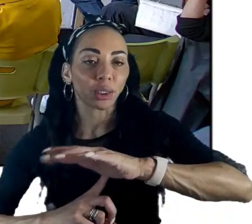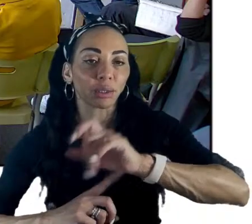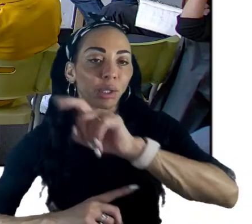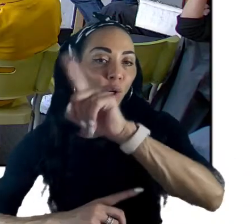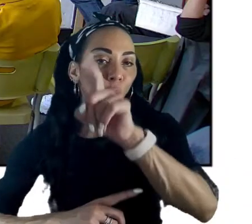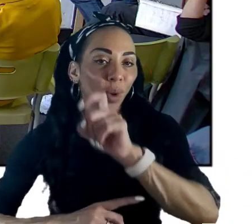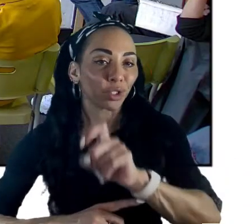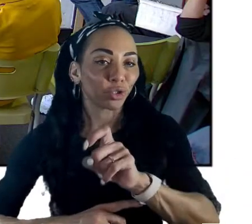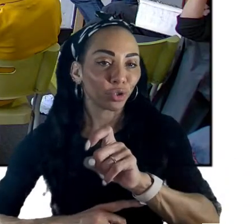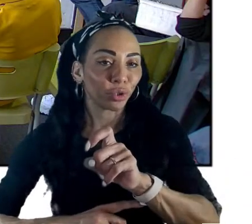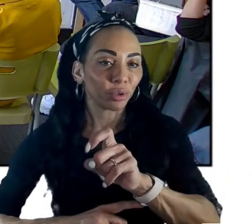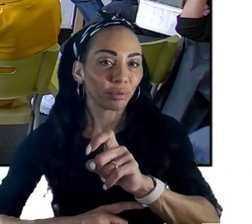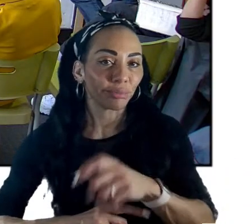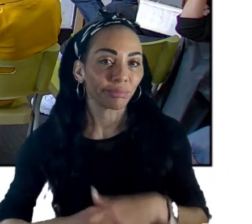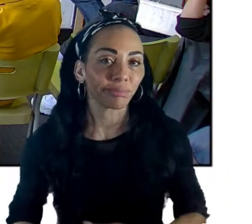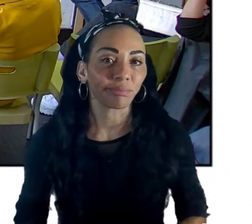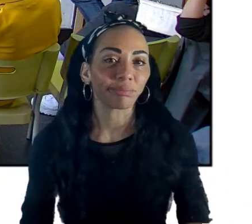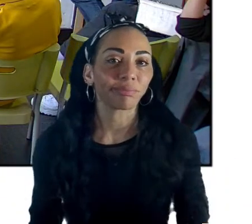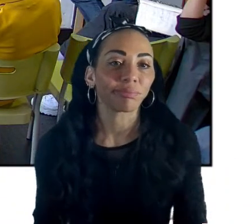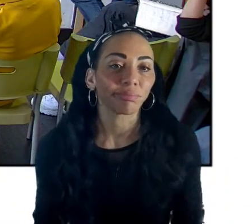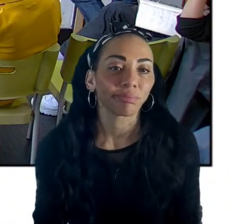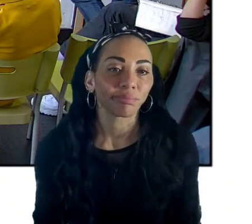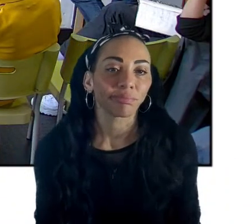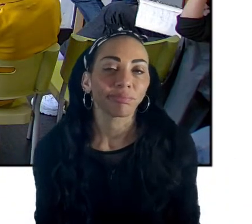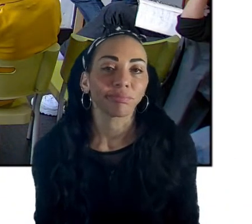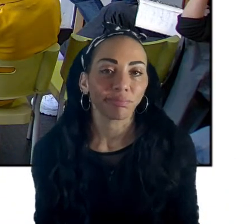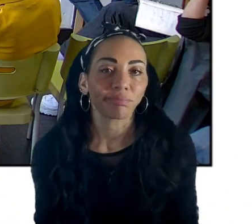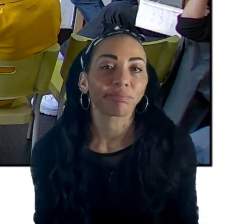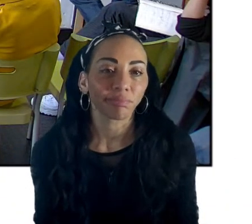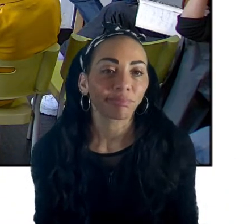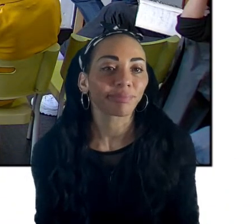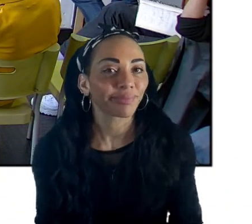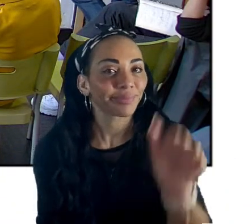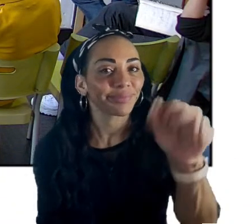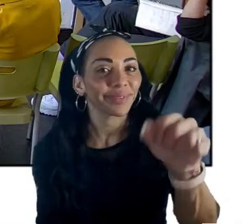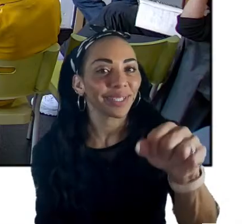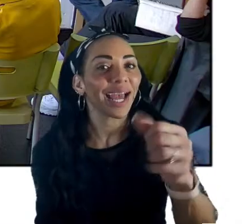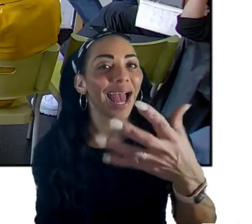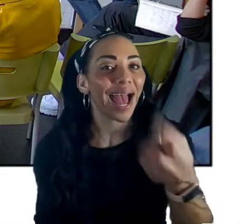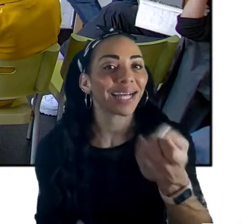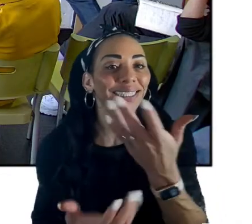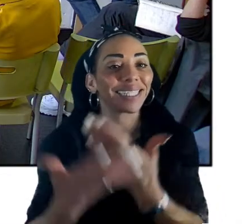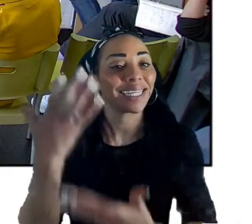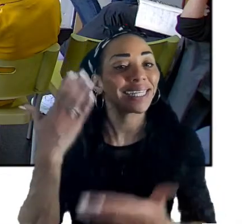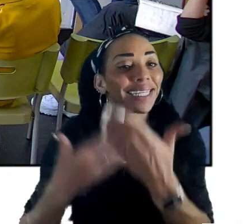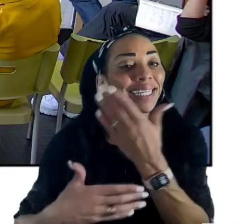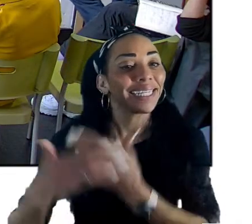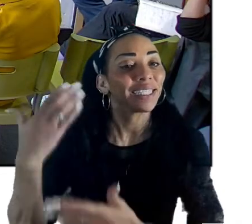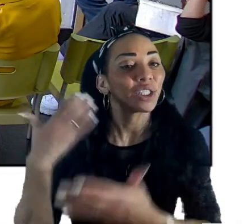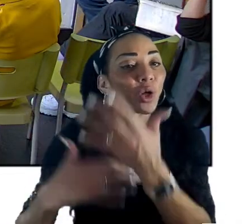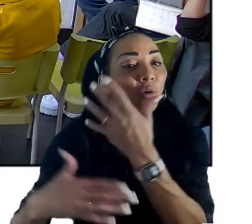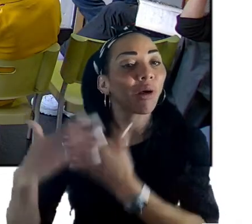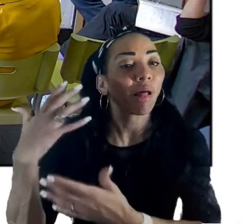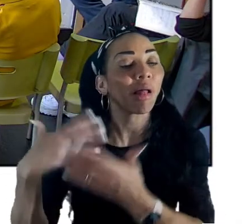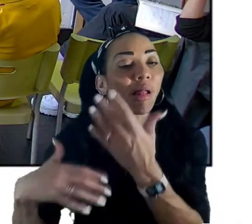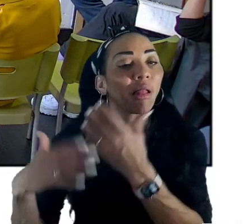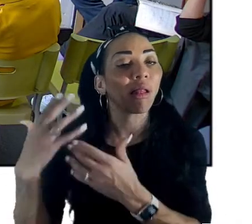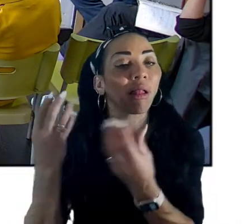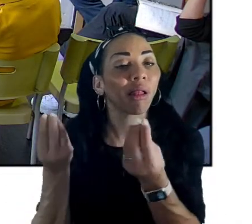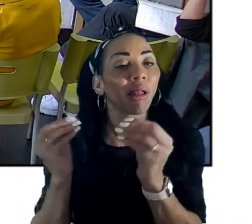Yeah, and it has a really interesting, historical placing. Yes. Thank you.